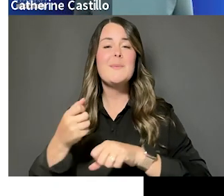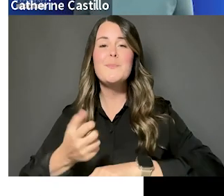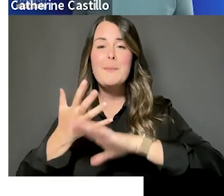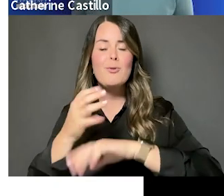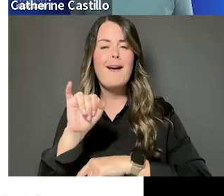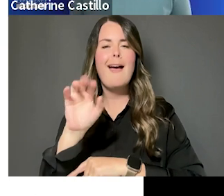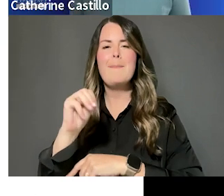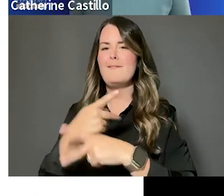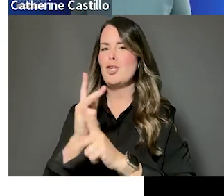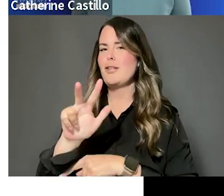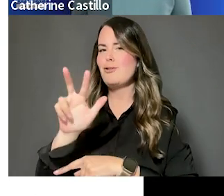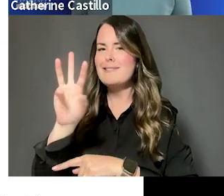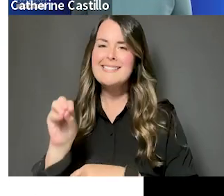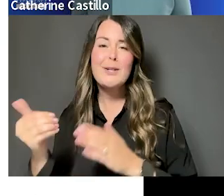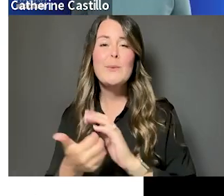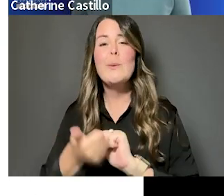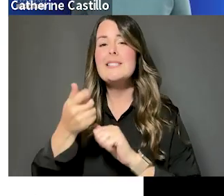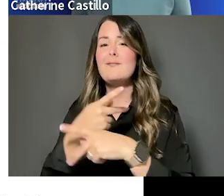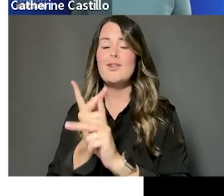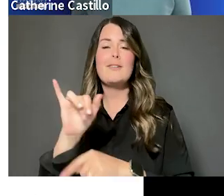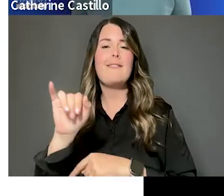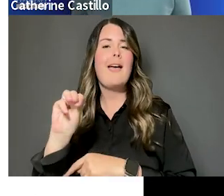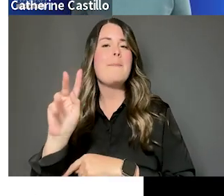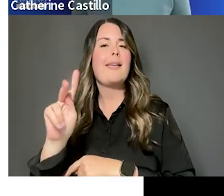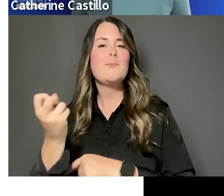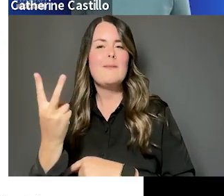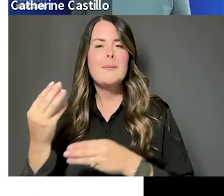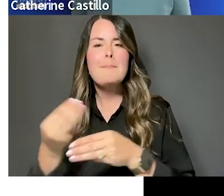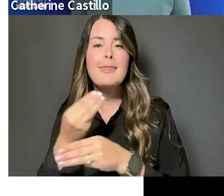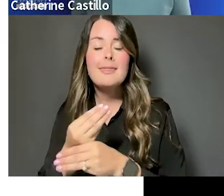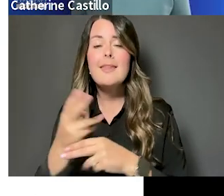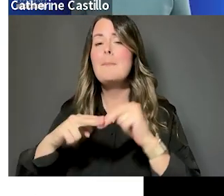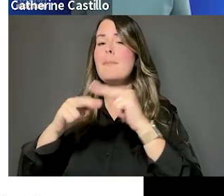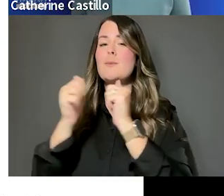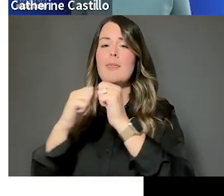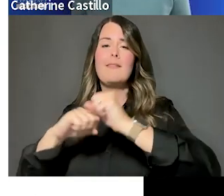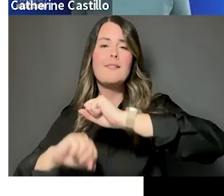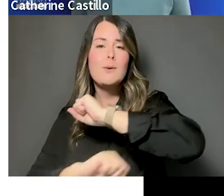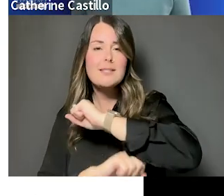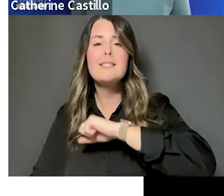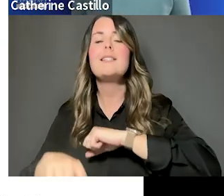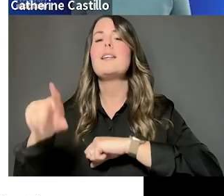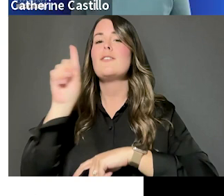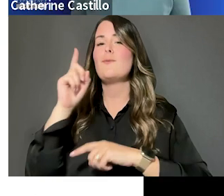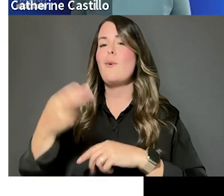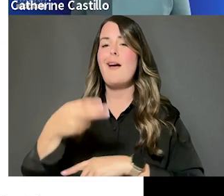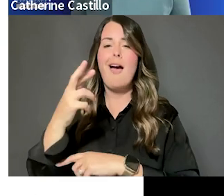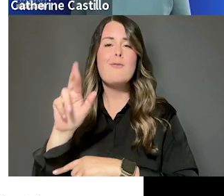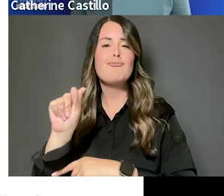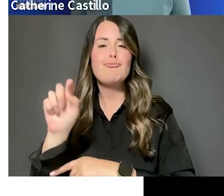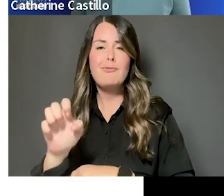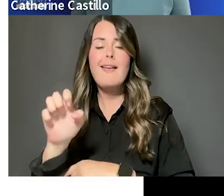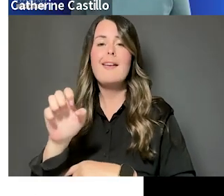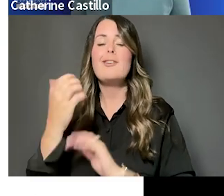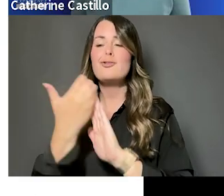The focus of this webinar is IM version 360, the newest version of IM K-12 Math. Builds on the foundation of our